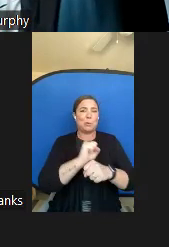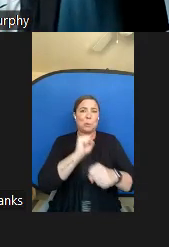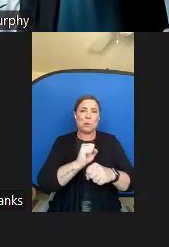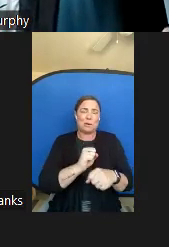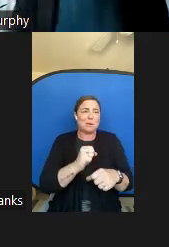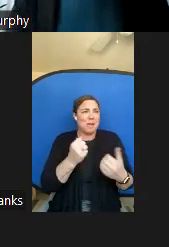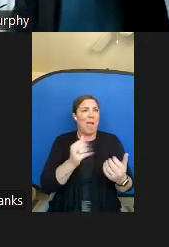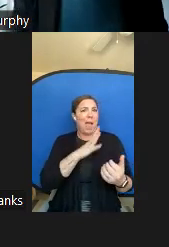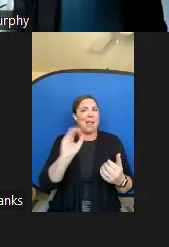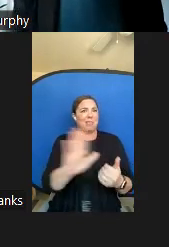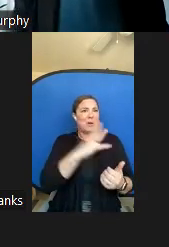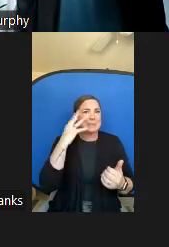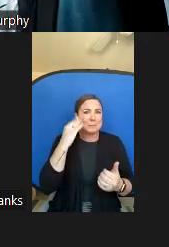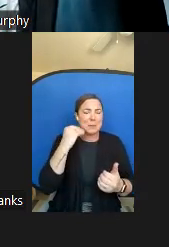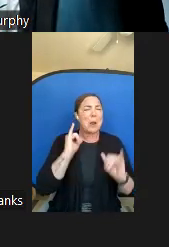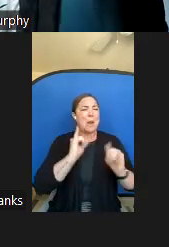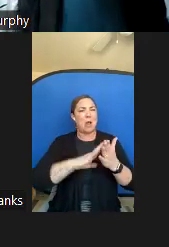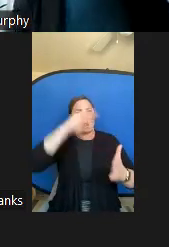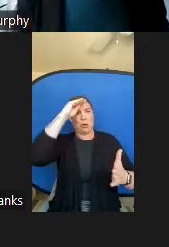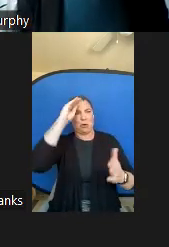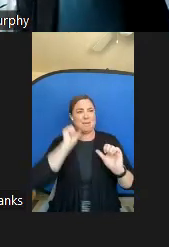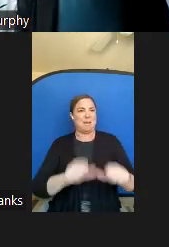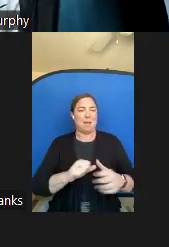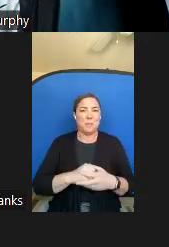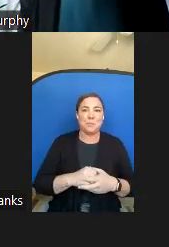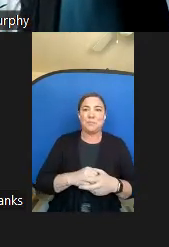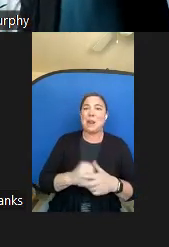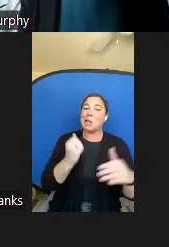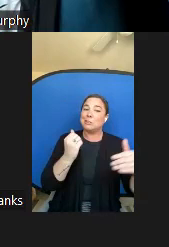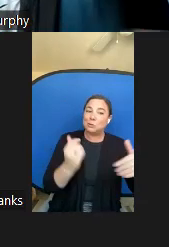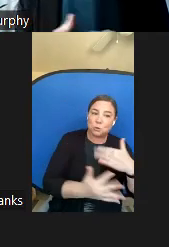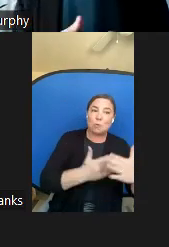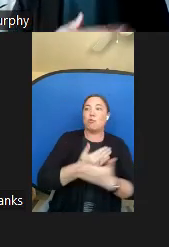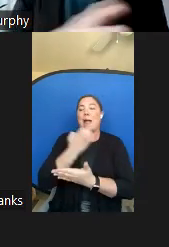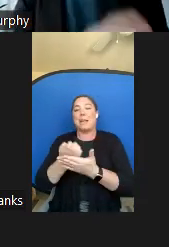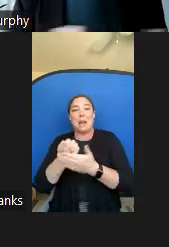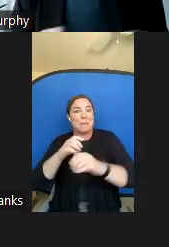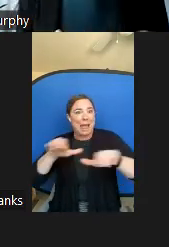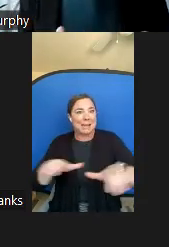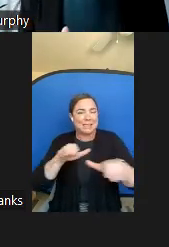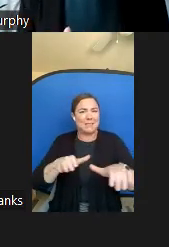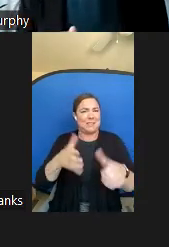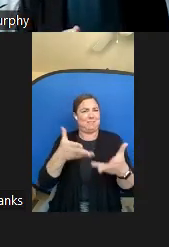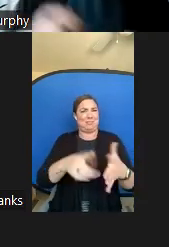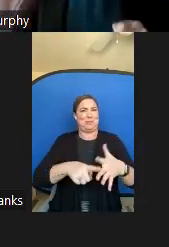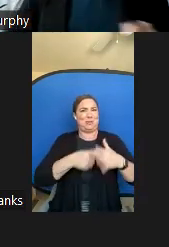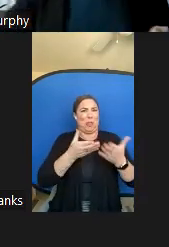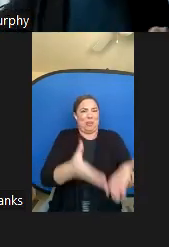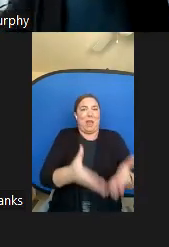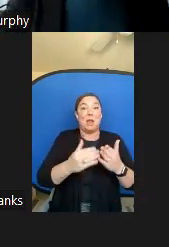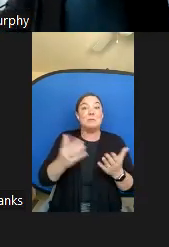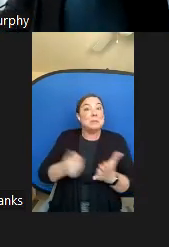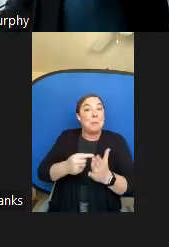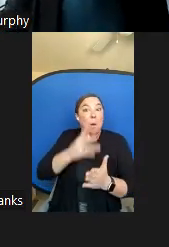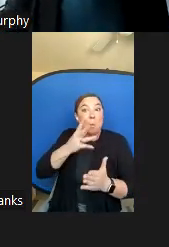like. Workshops were hubs of social and economic activity. There might be women owners to the property. Children